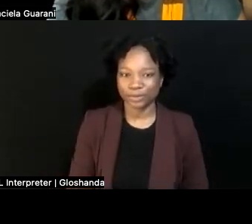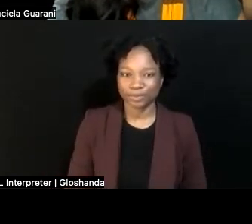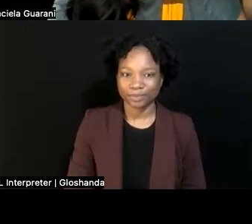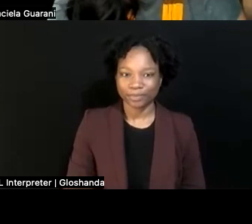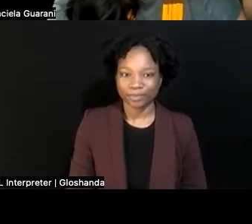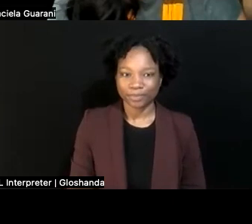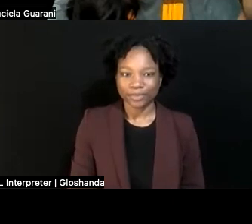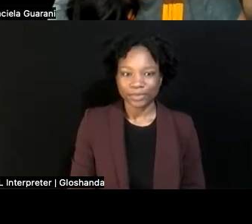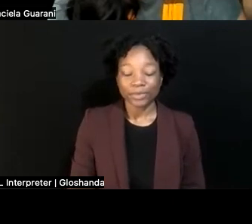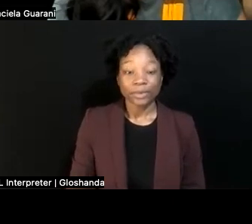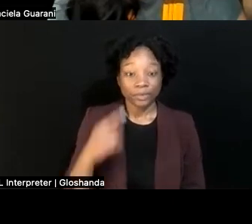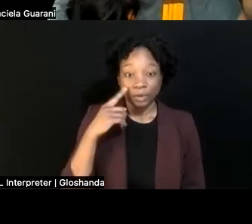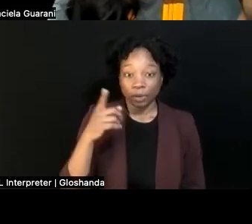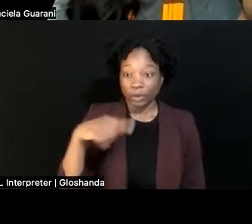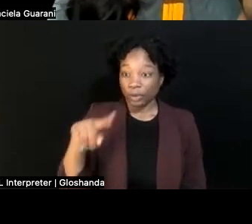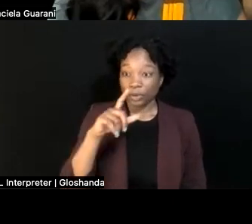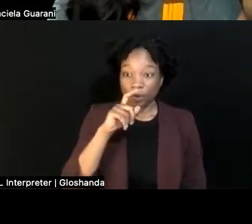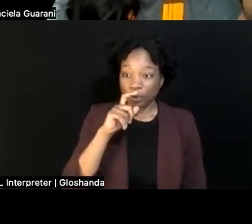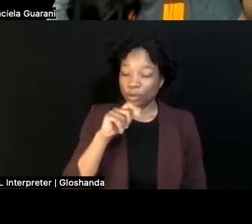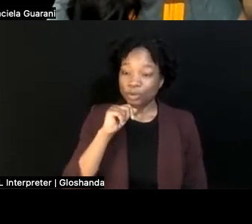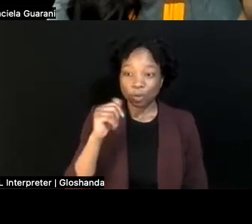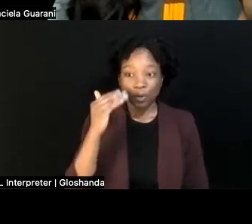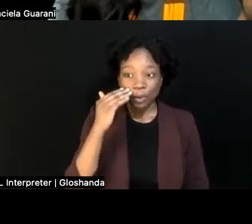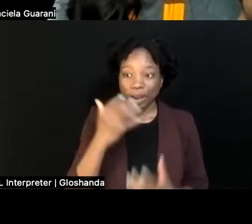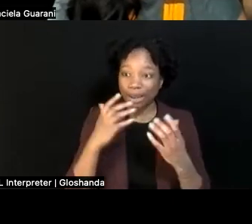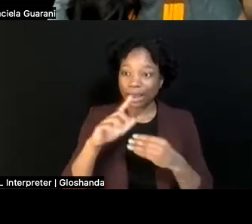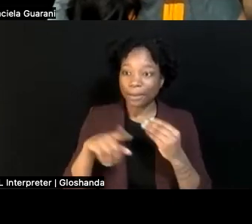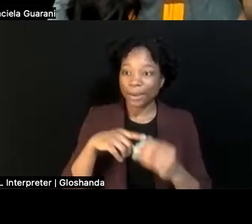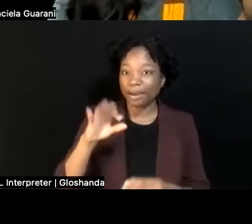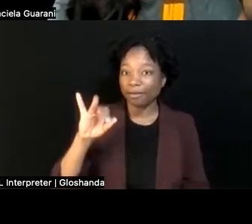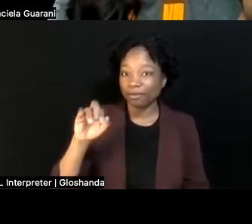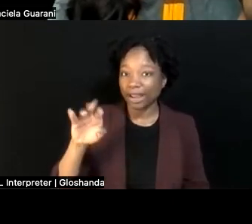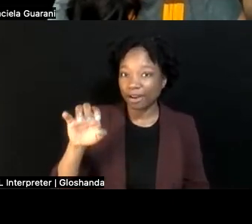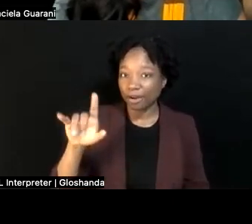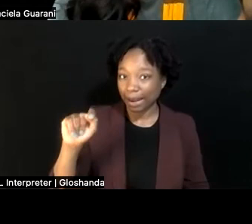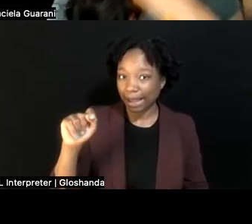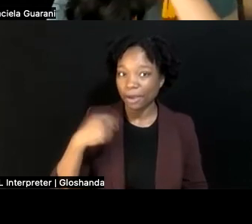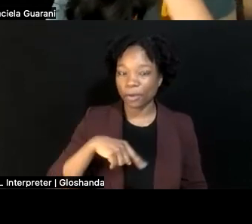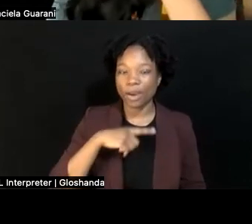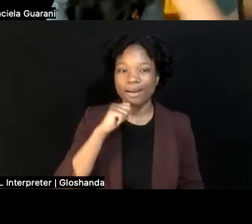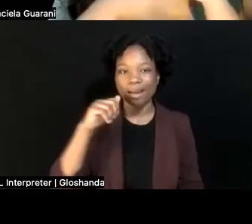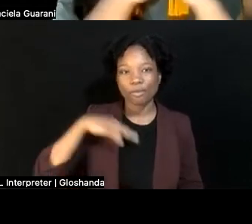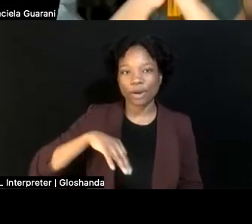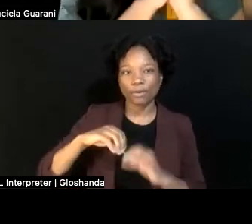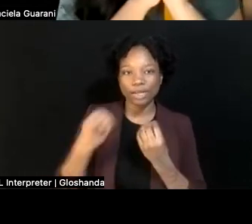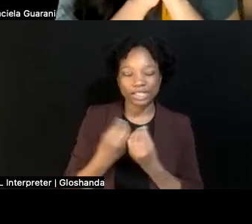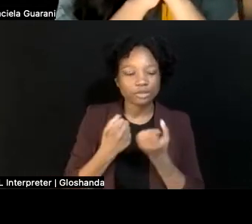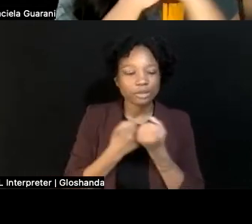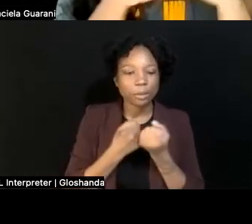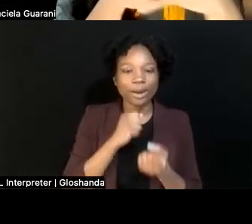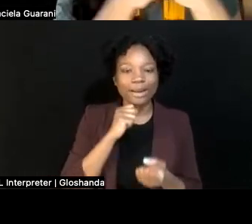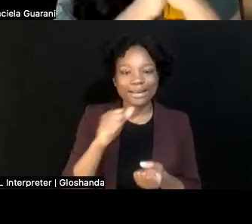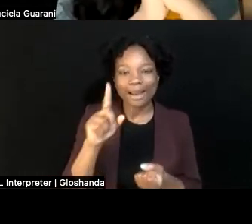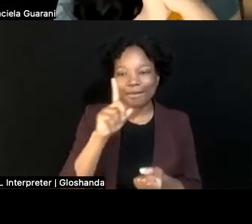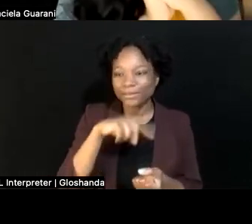So for those of you who don't know too much about Firelight, we are a nonprofit organization that supports nonfiction filmmakers of color.